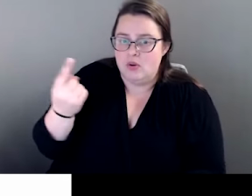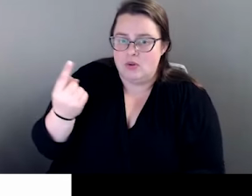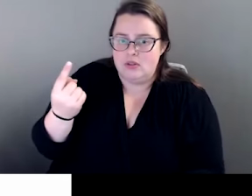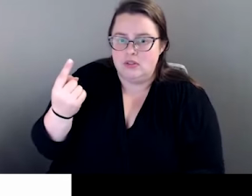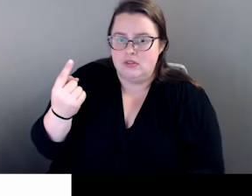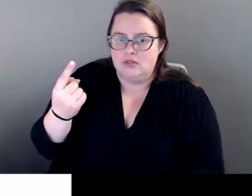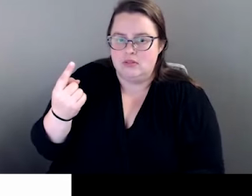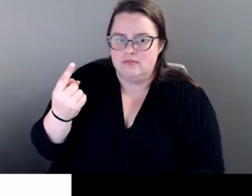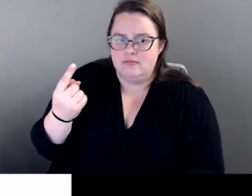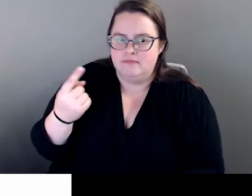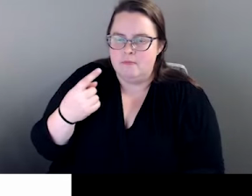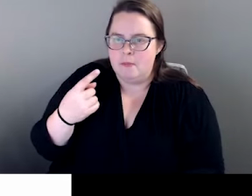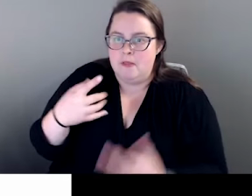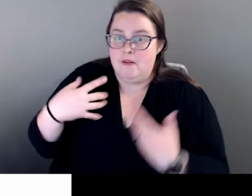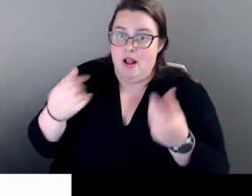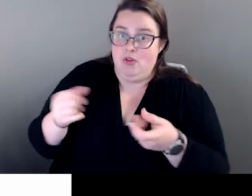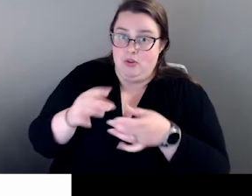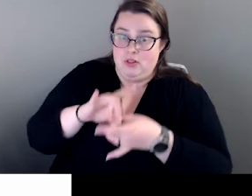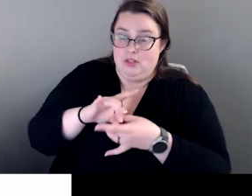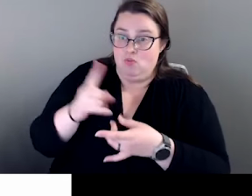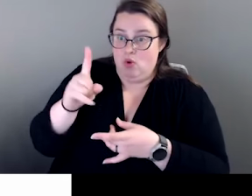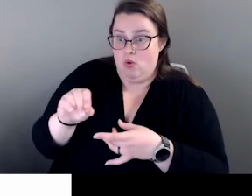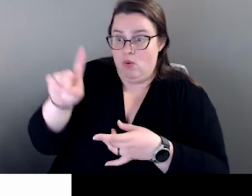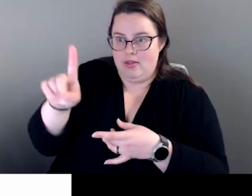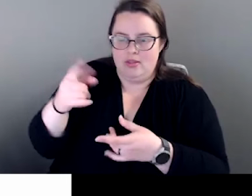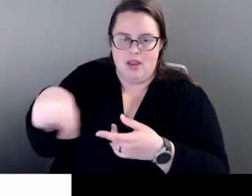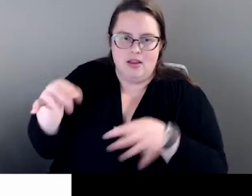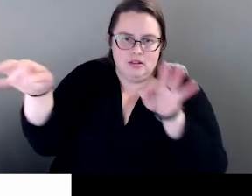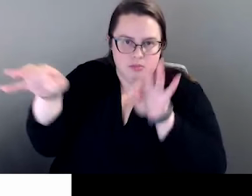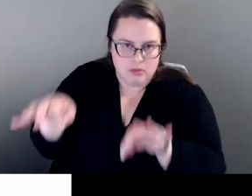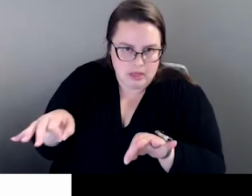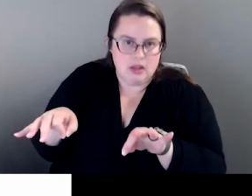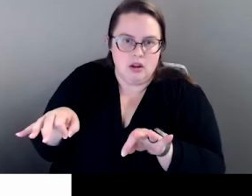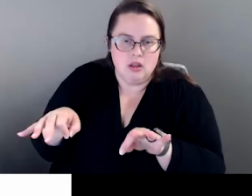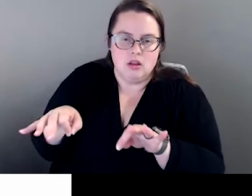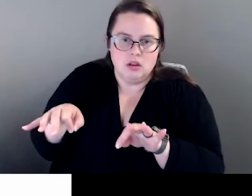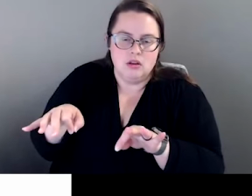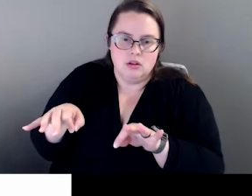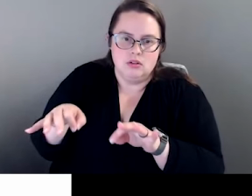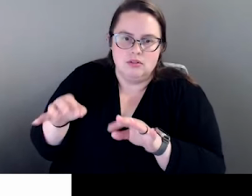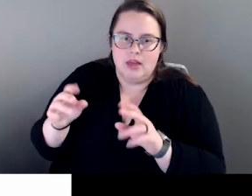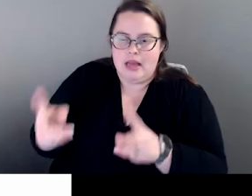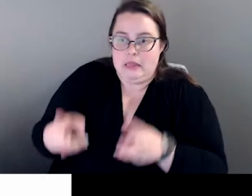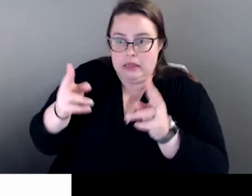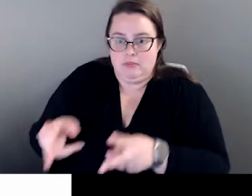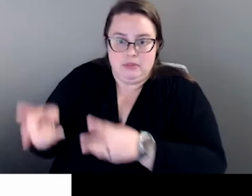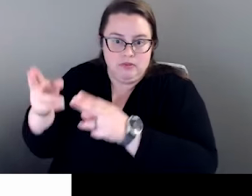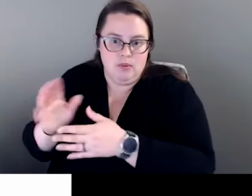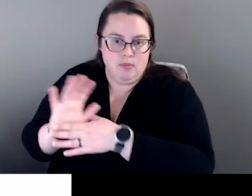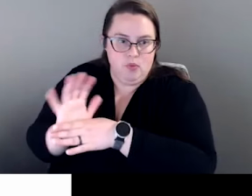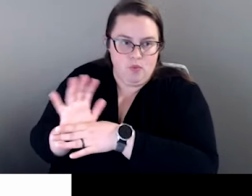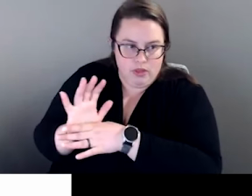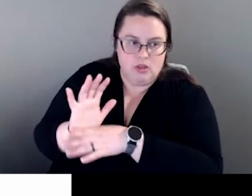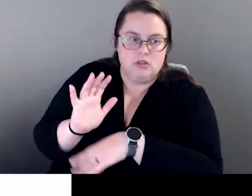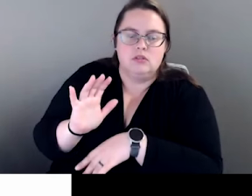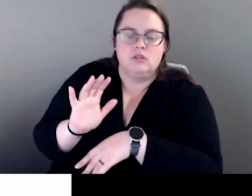I want to say in the Healthy Relationships 101, that's kind of what they talk about as well. They show clips from movies, specific movies where